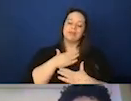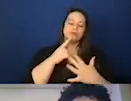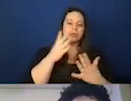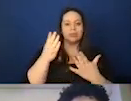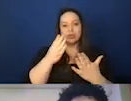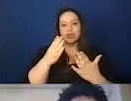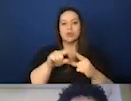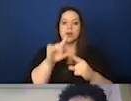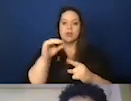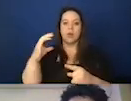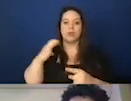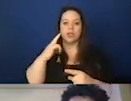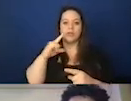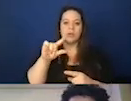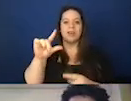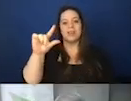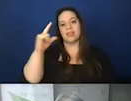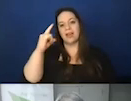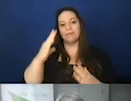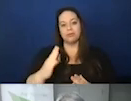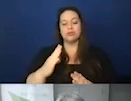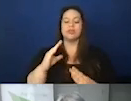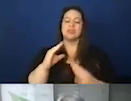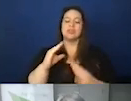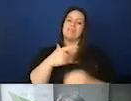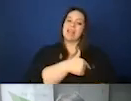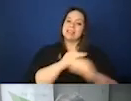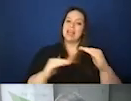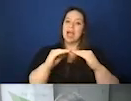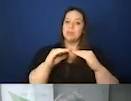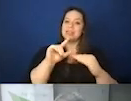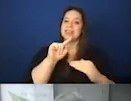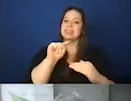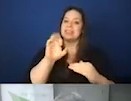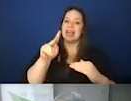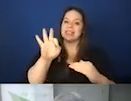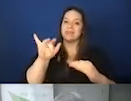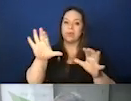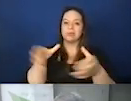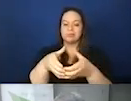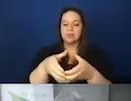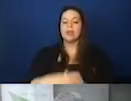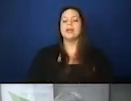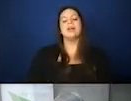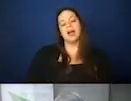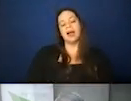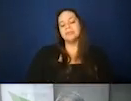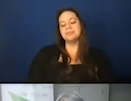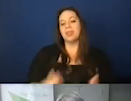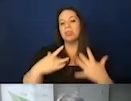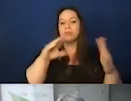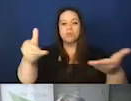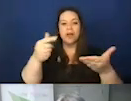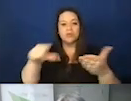as one of the co-chairs of the Governor's Vaccine Equity Task Force, and I am very delighted to welcome you tonight to